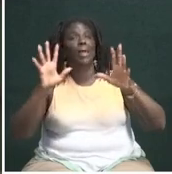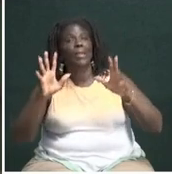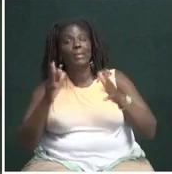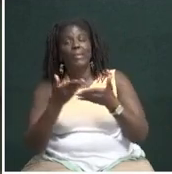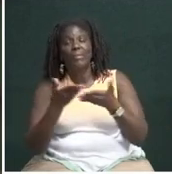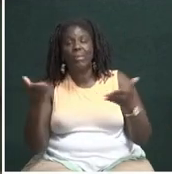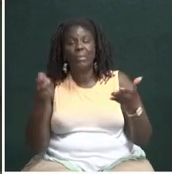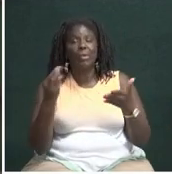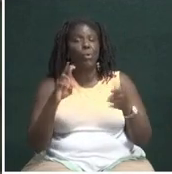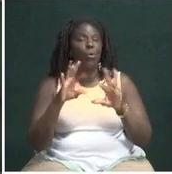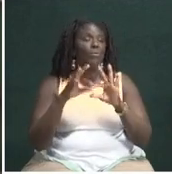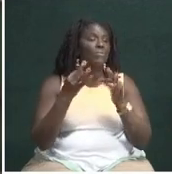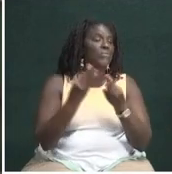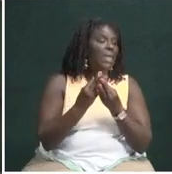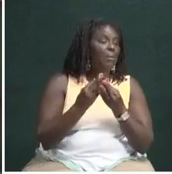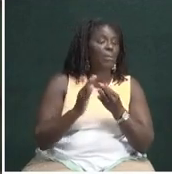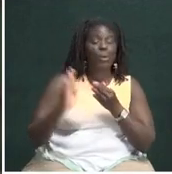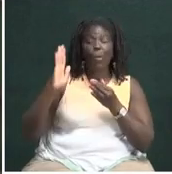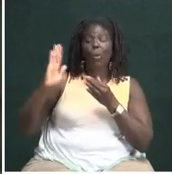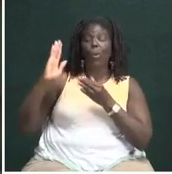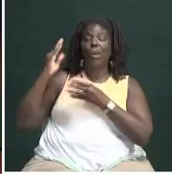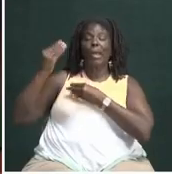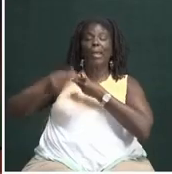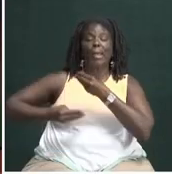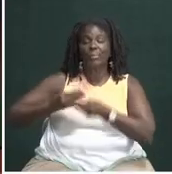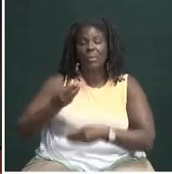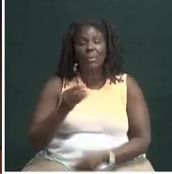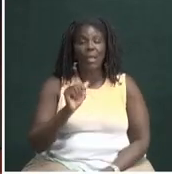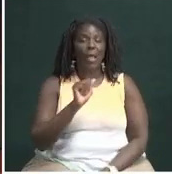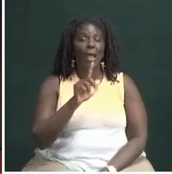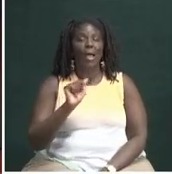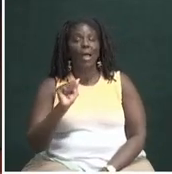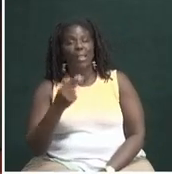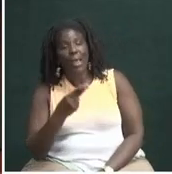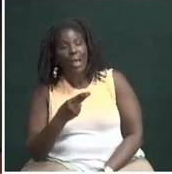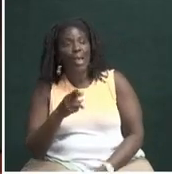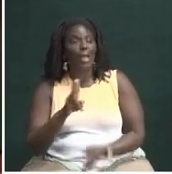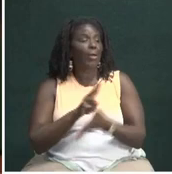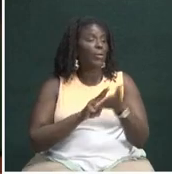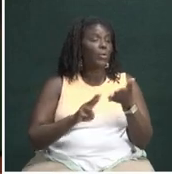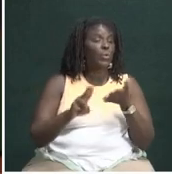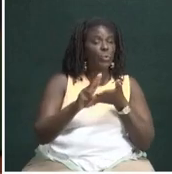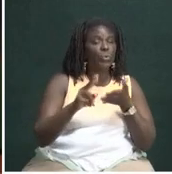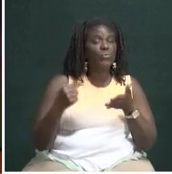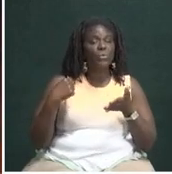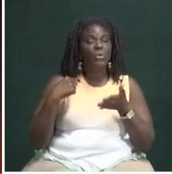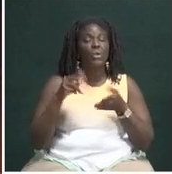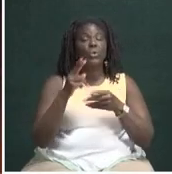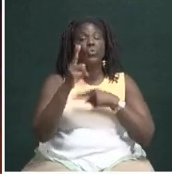family, or ancestors, or Allah, or the universe we share.